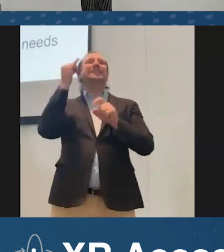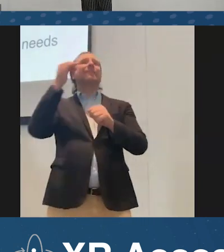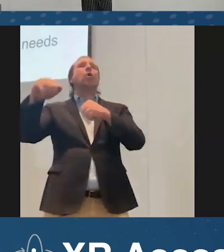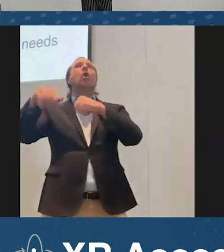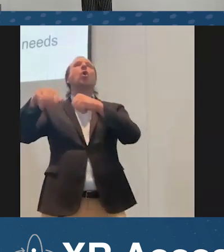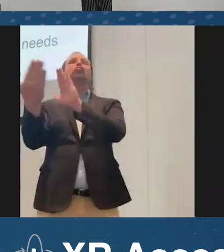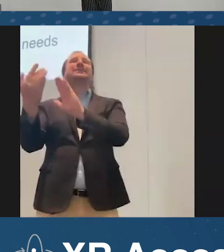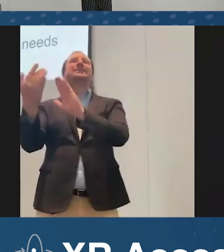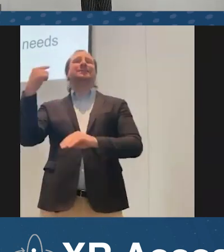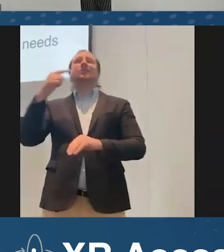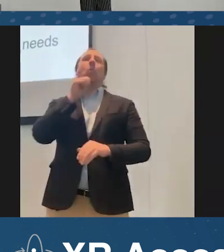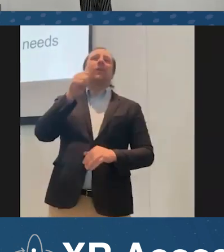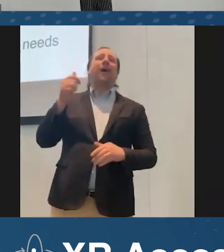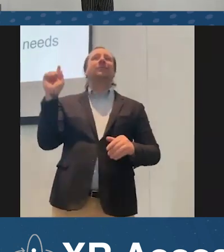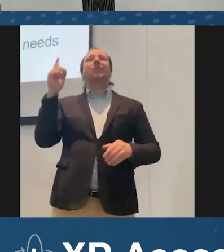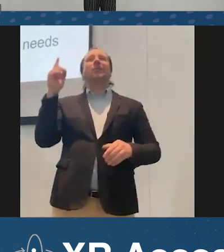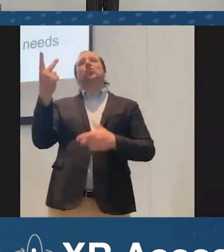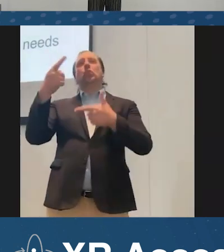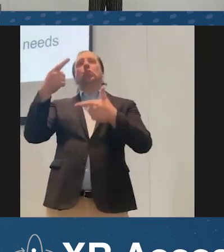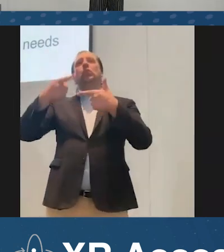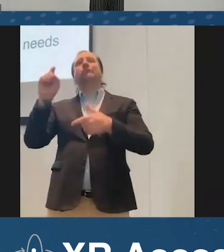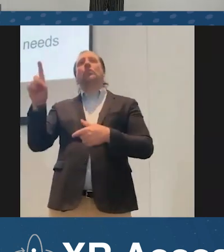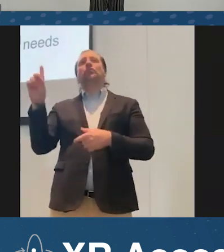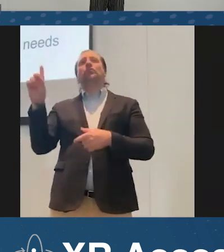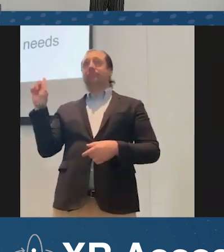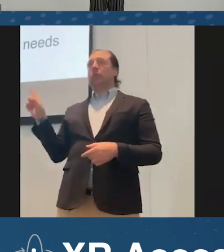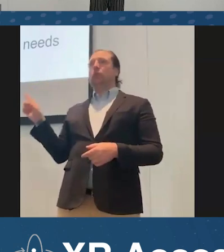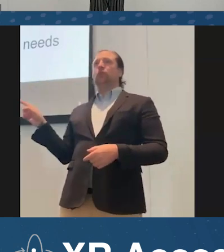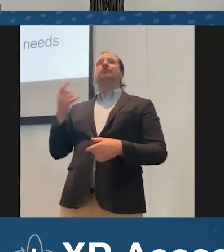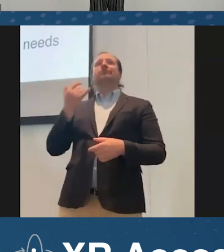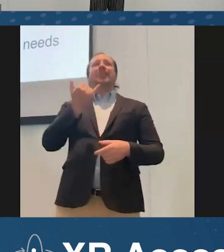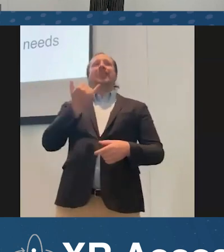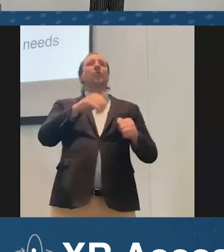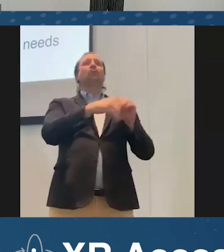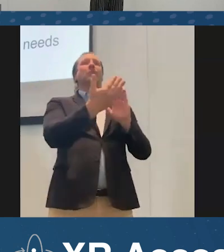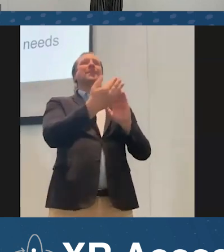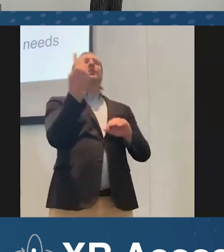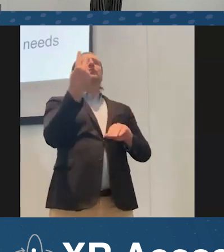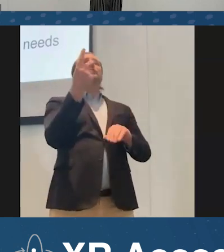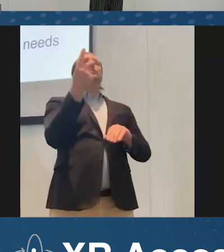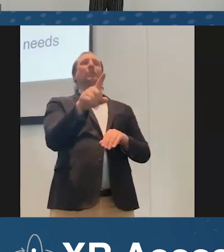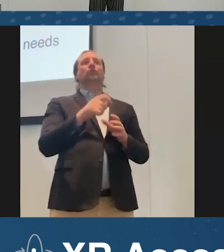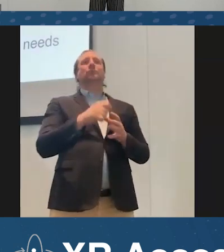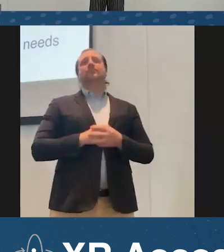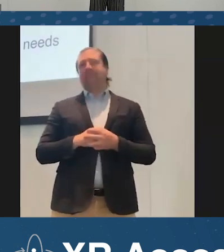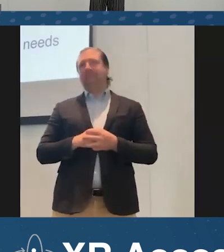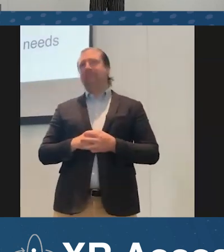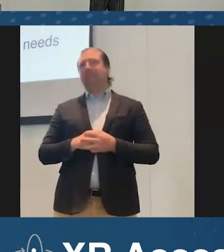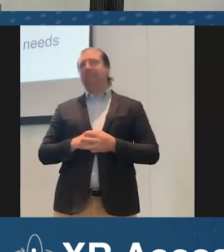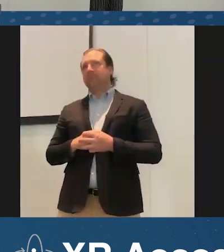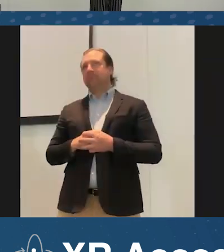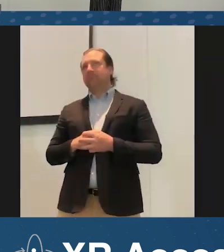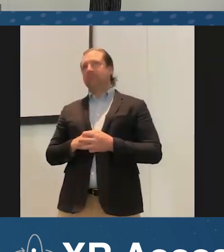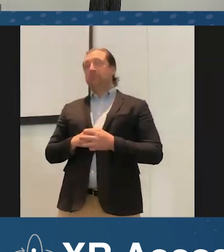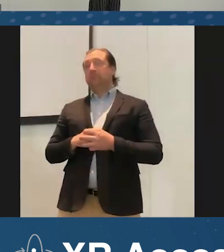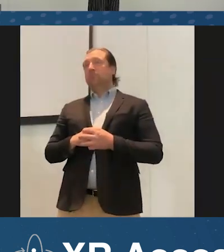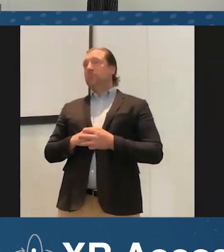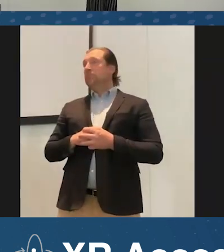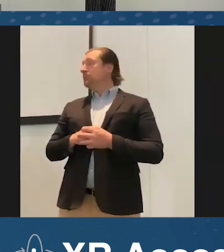So I will describe to you how we designed our study to address the research questions that Jasmine just shared with you.